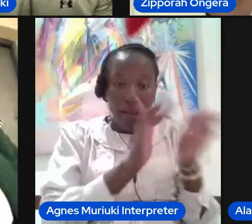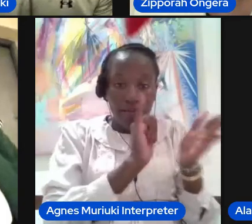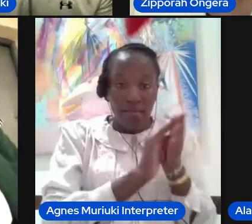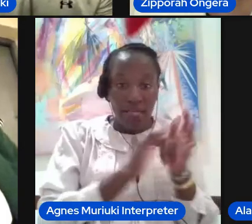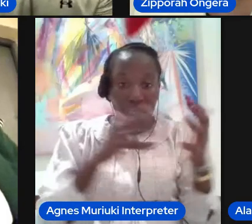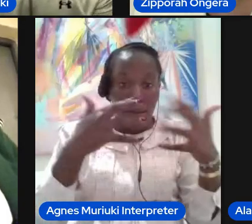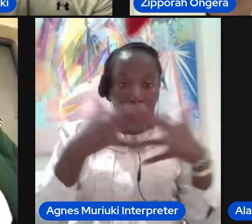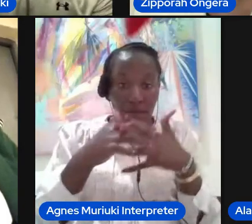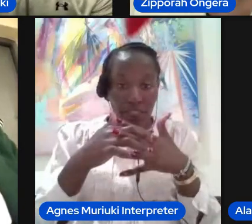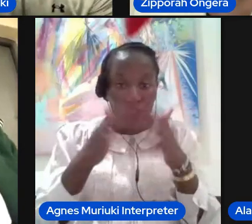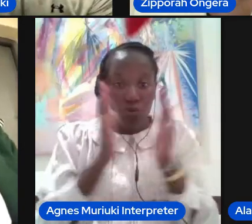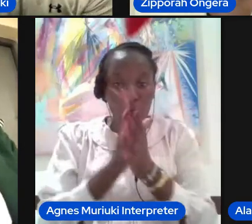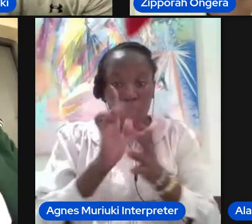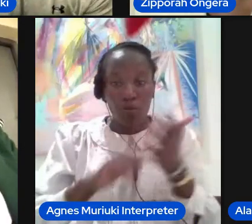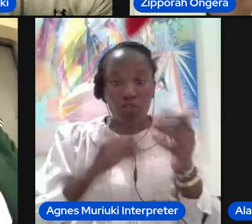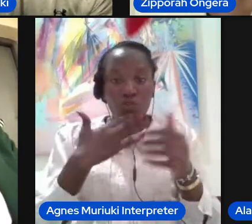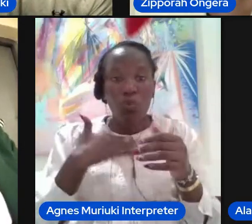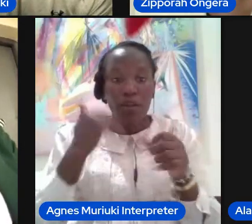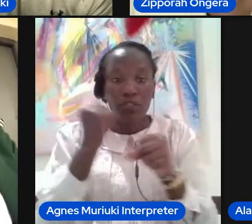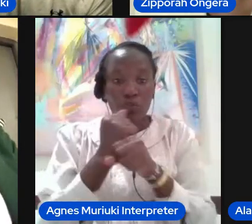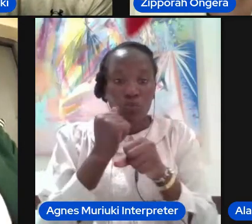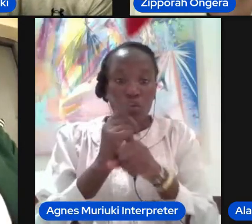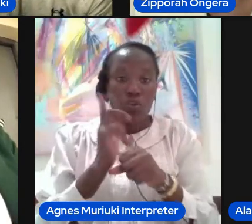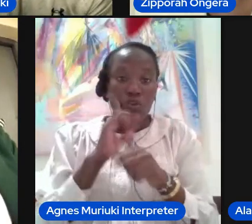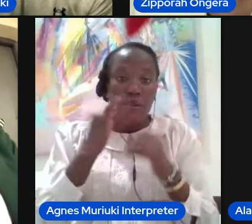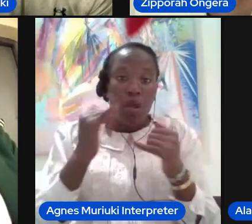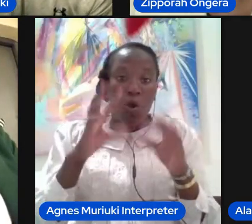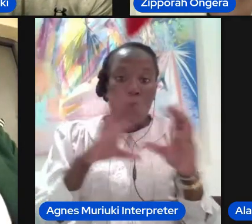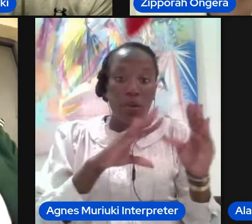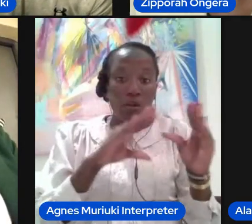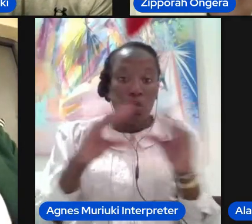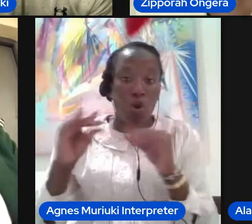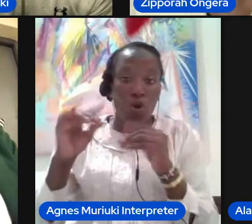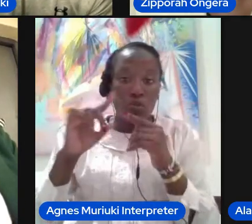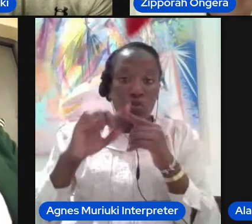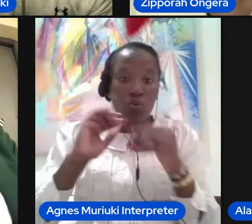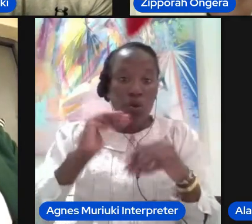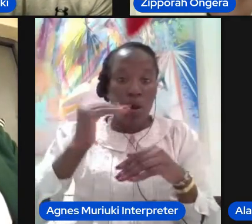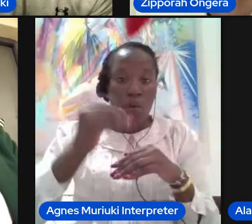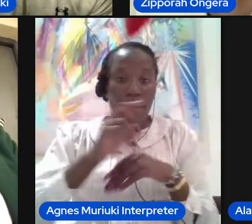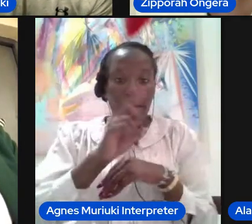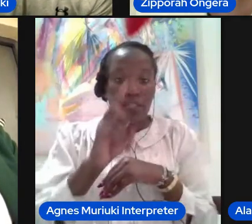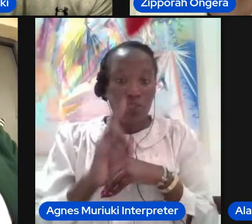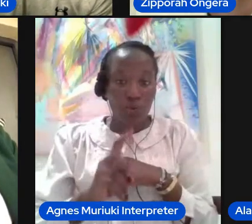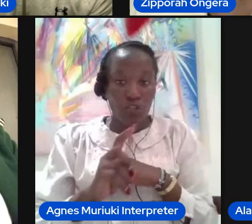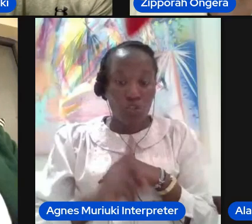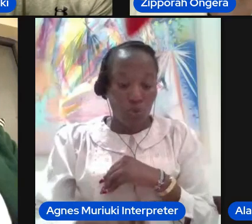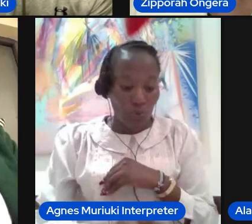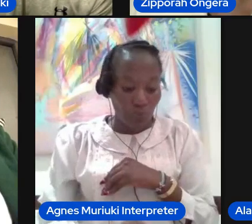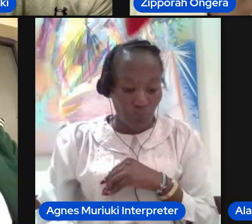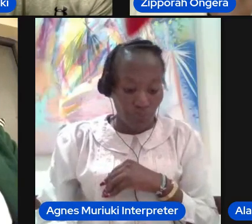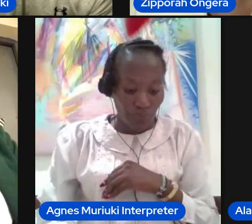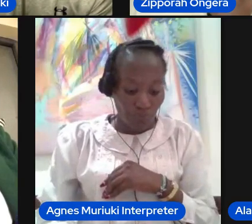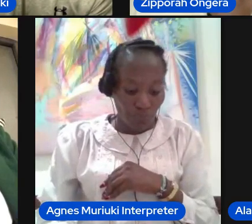into that. Yes, thank you. We will jump right to our next question. And I would like to direct